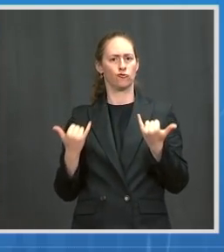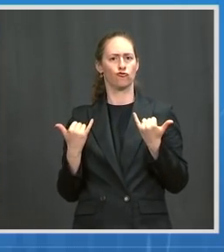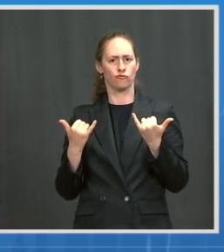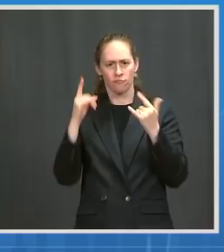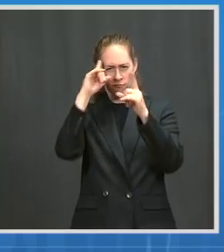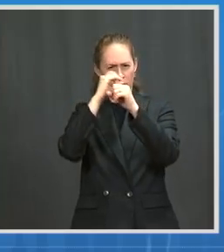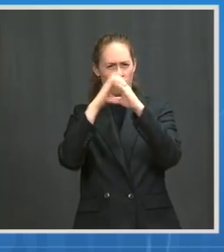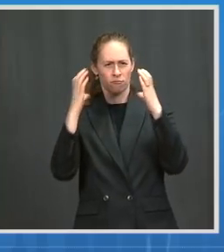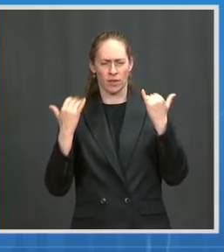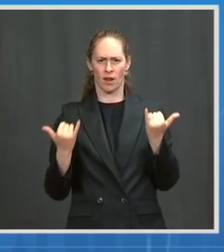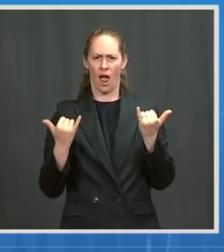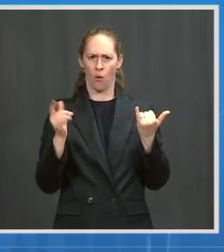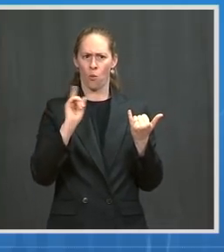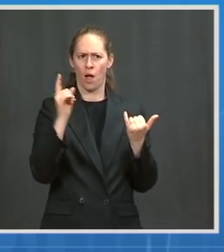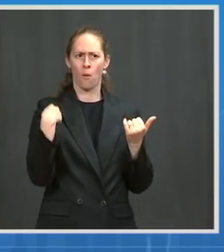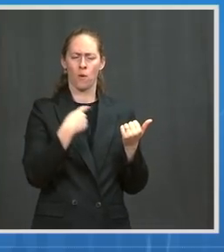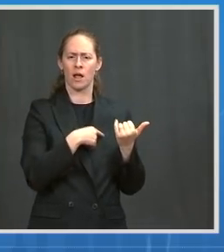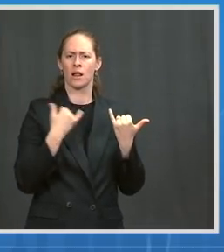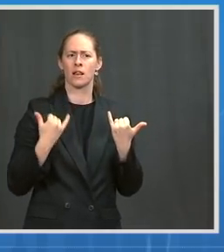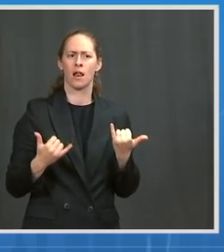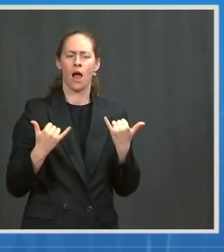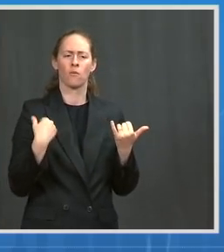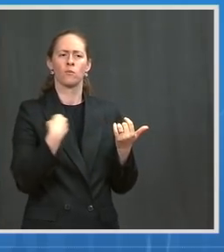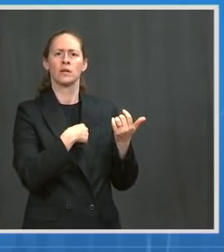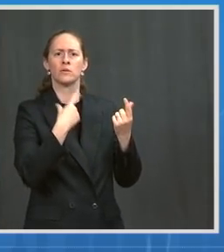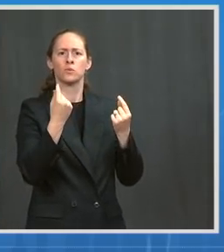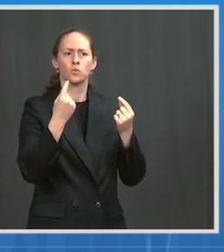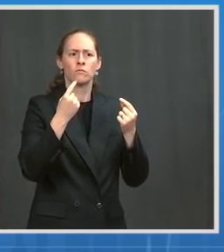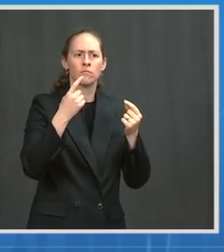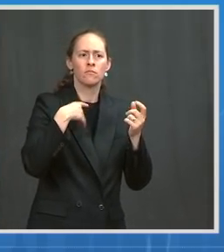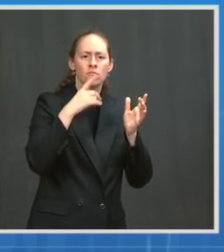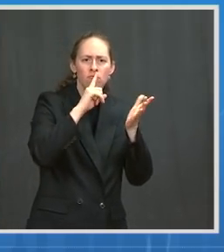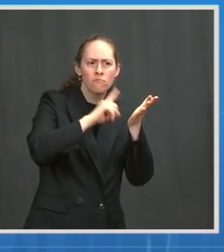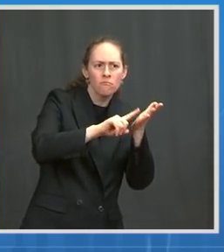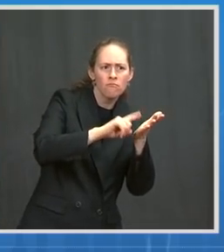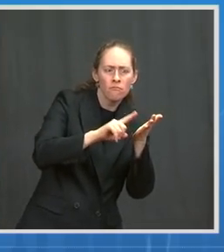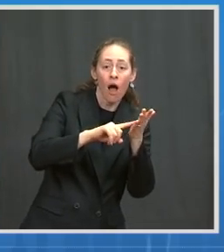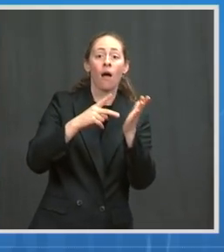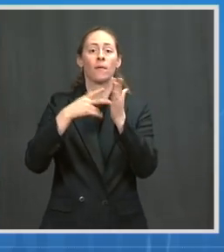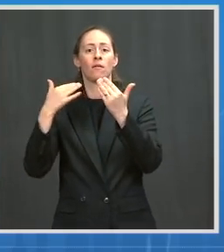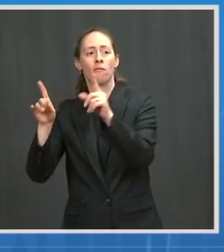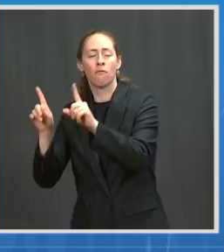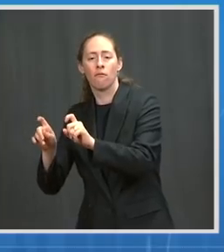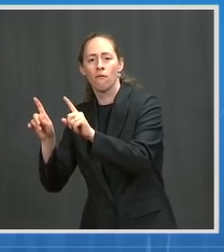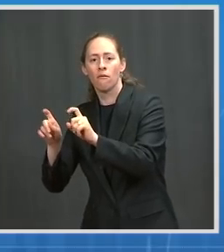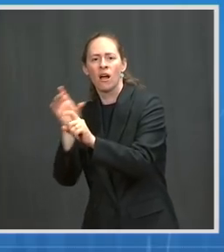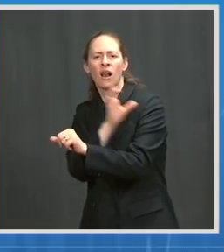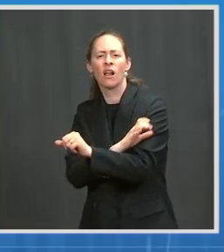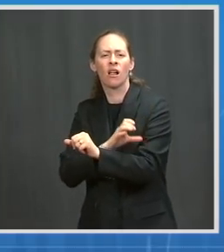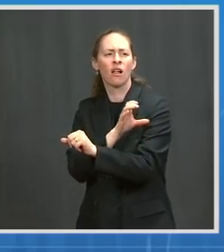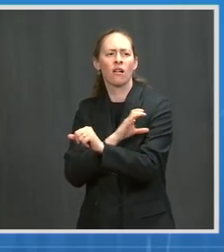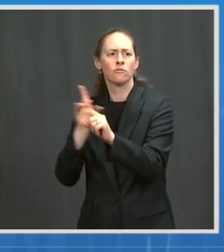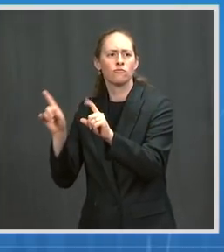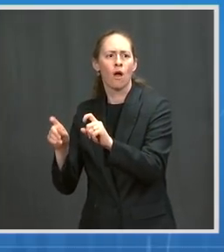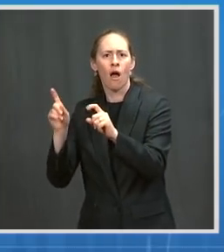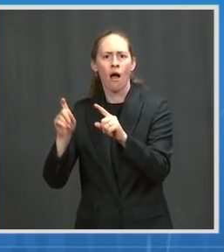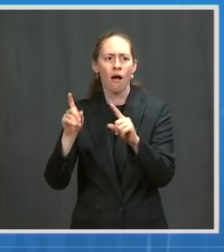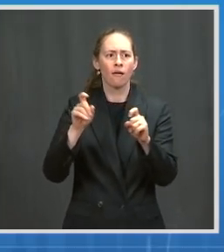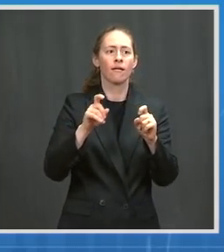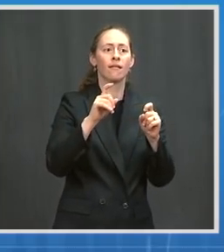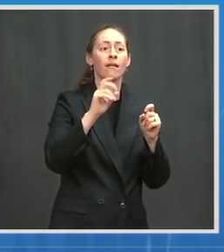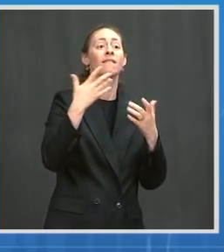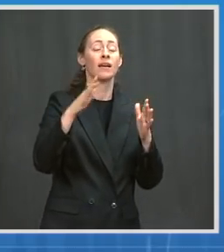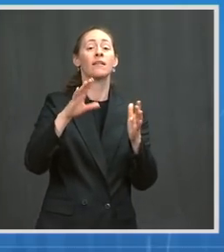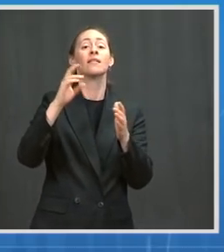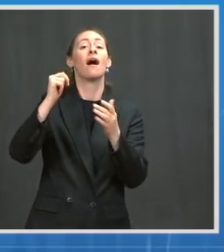to accelerate the clinical testing of promising antiviral medicines that are already in